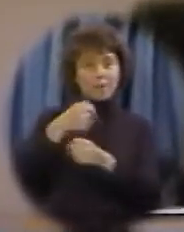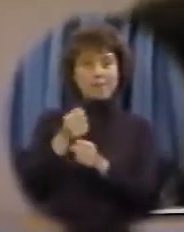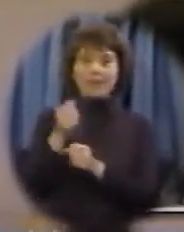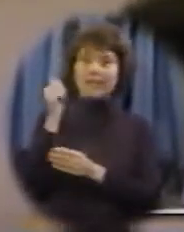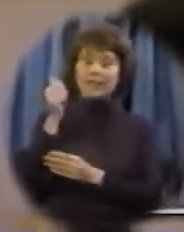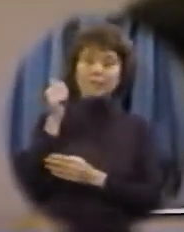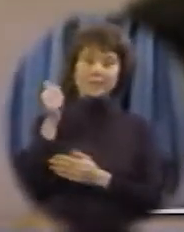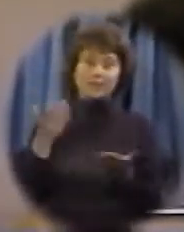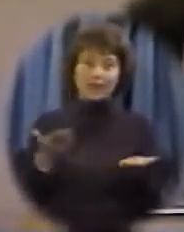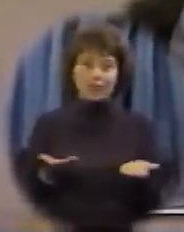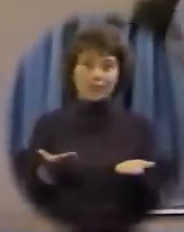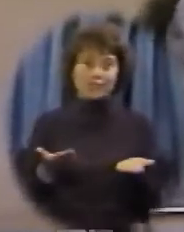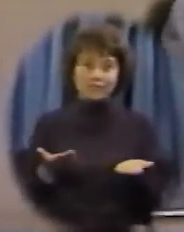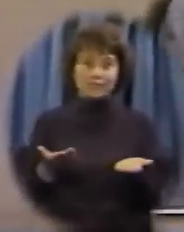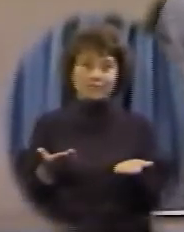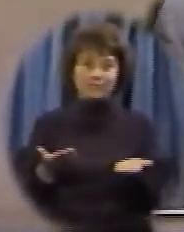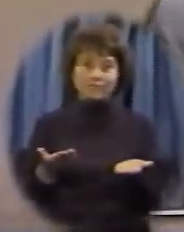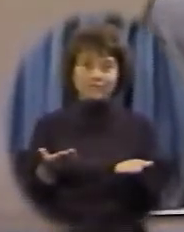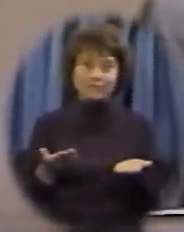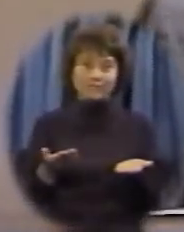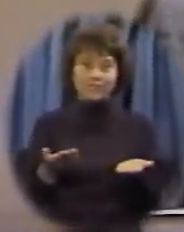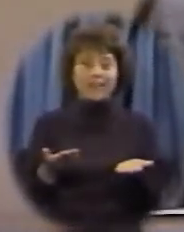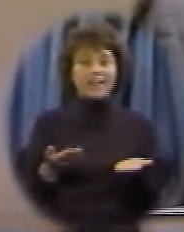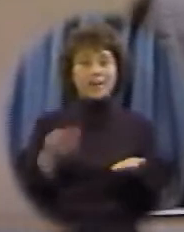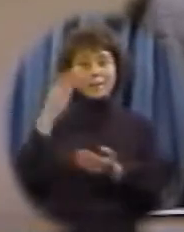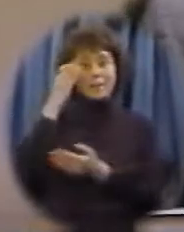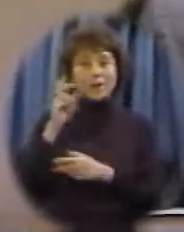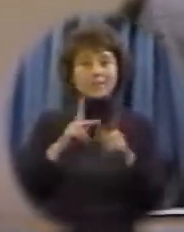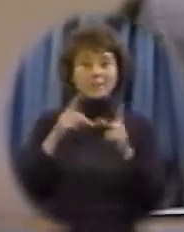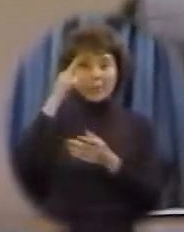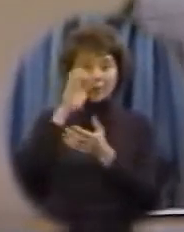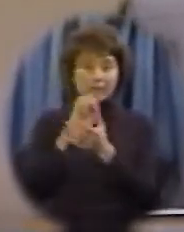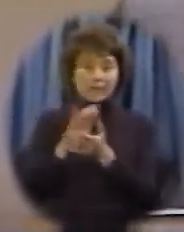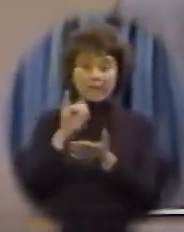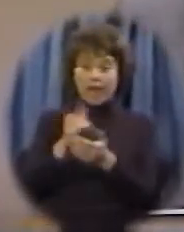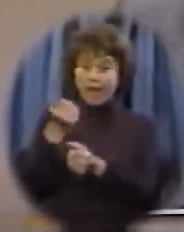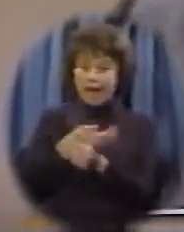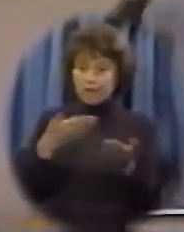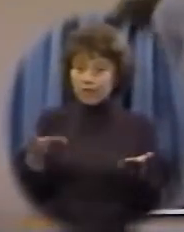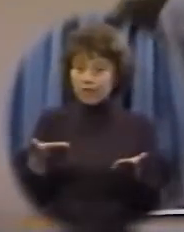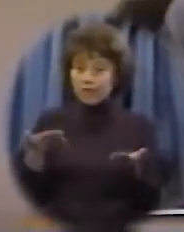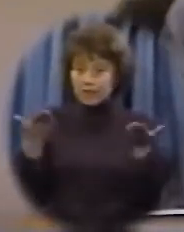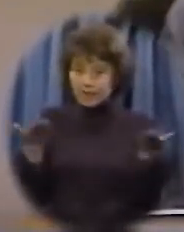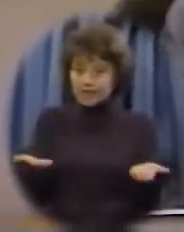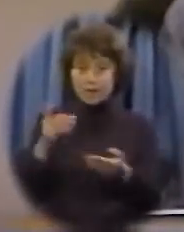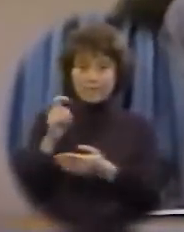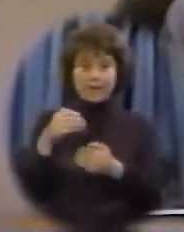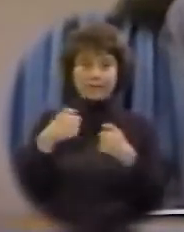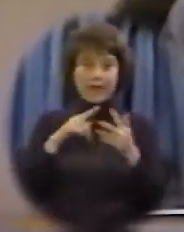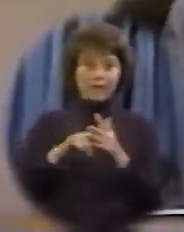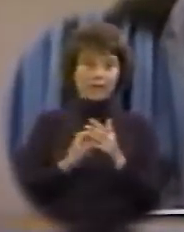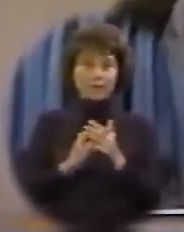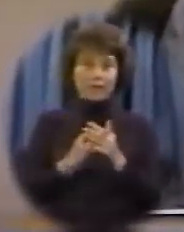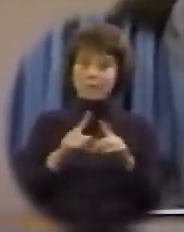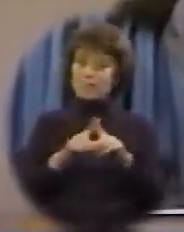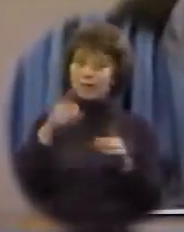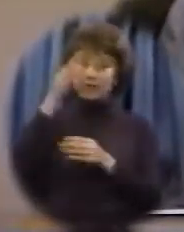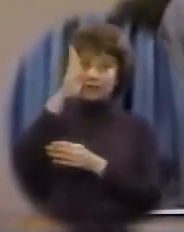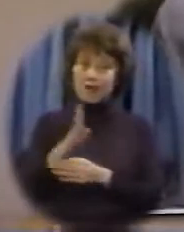that everything that is had to have a beginning. Everything that is did have to have a beginning except God. And he is the beginning of